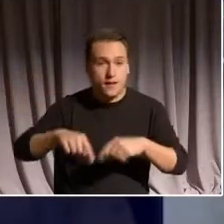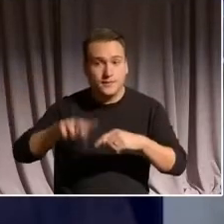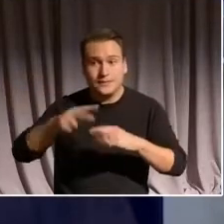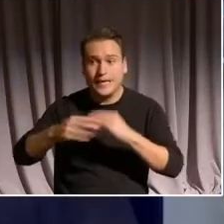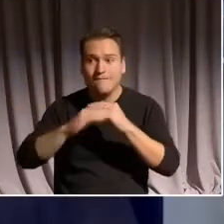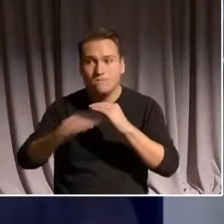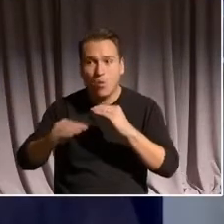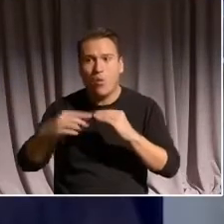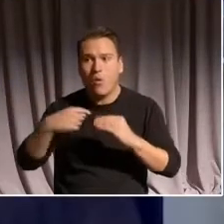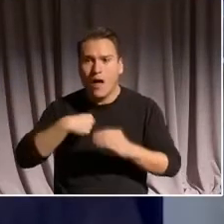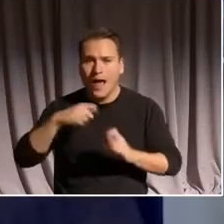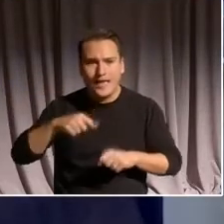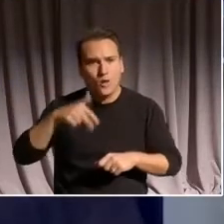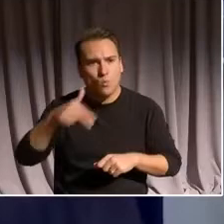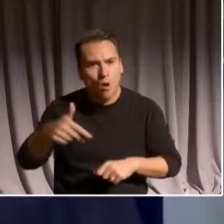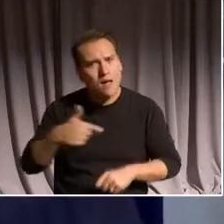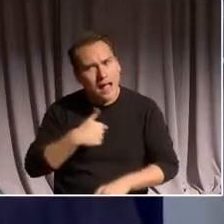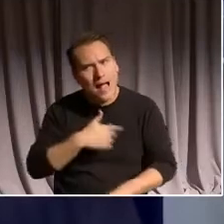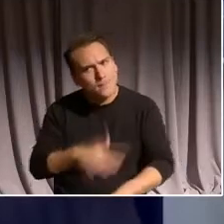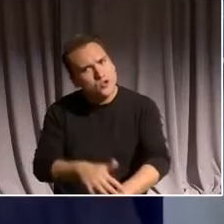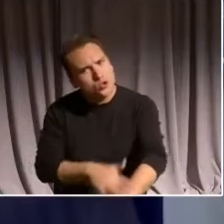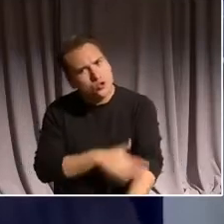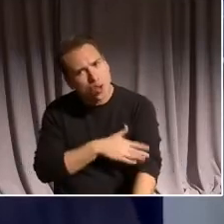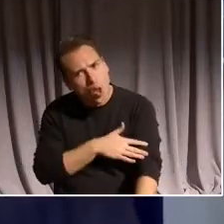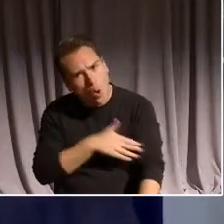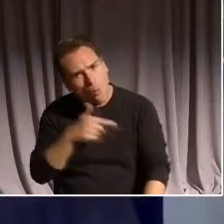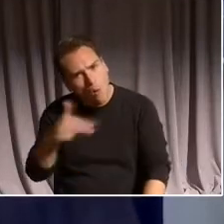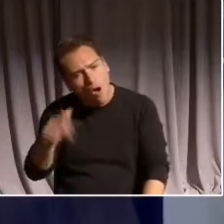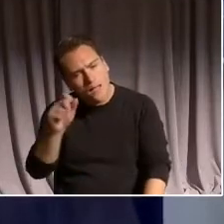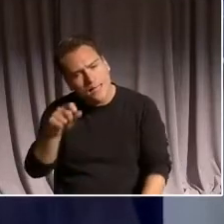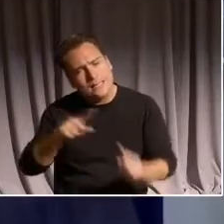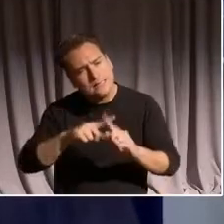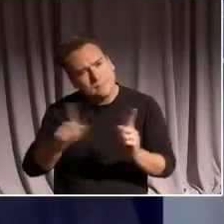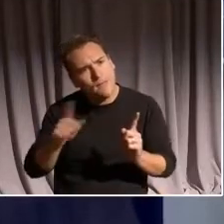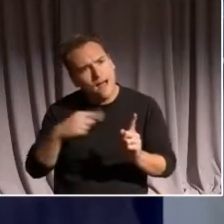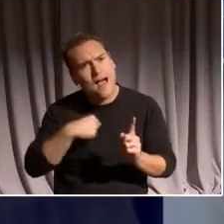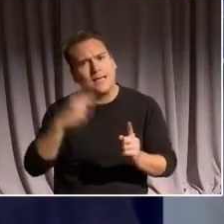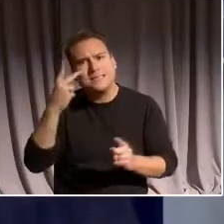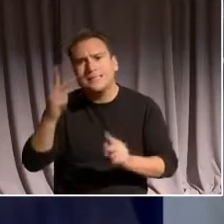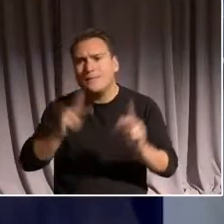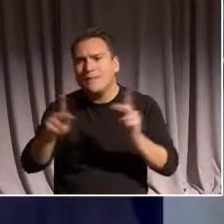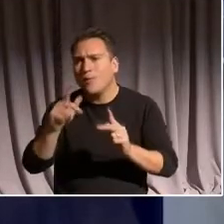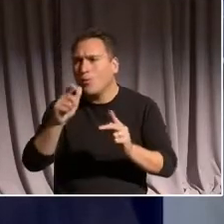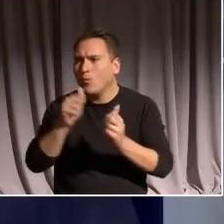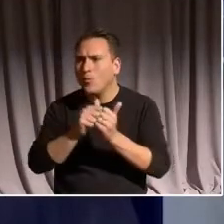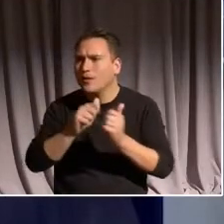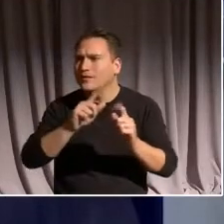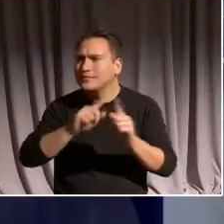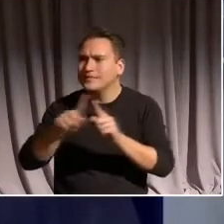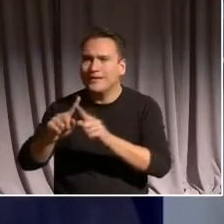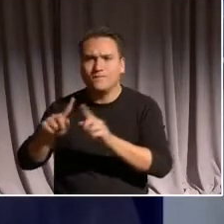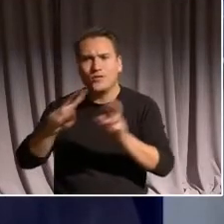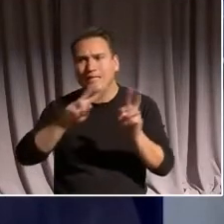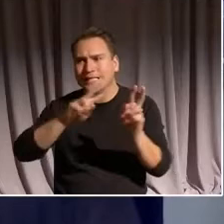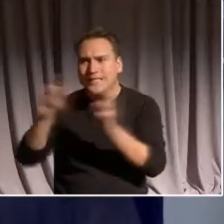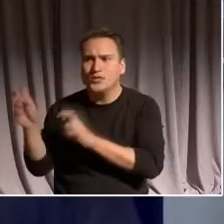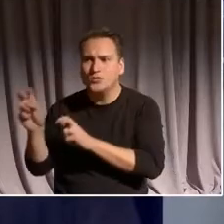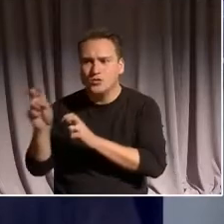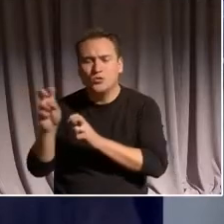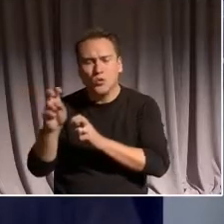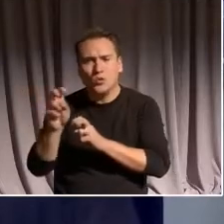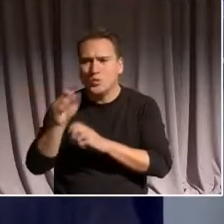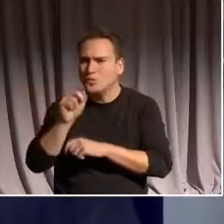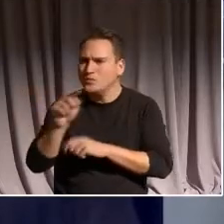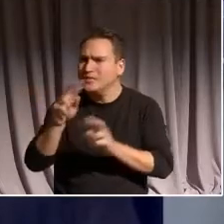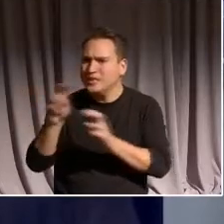can walk. I'm a little slow getting there, but I see people with all kinds of issues that